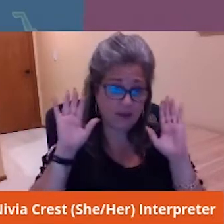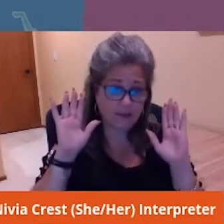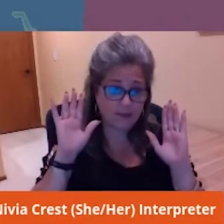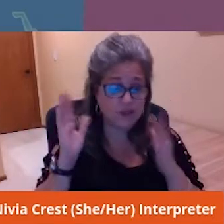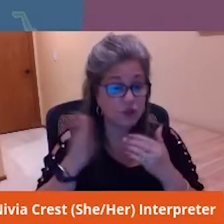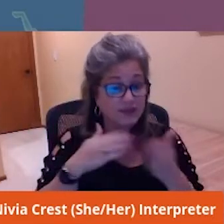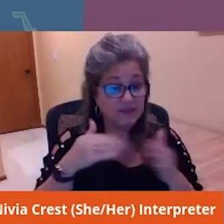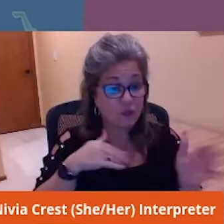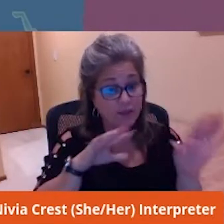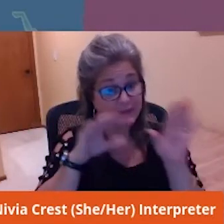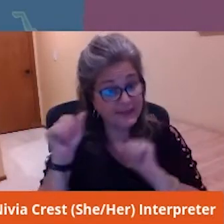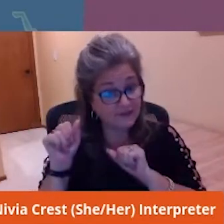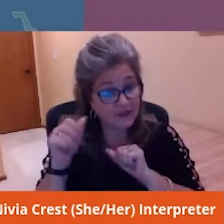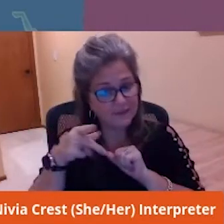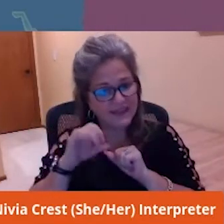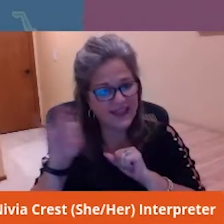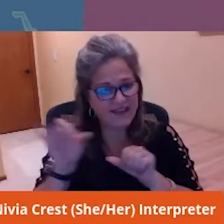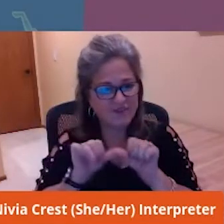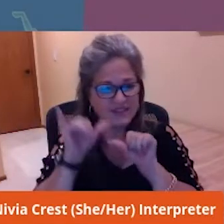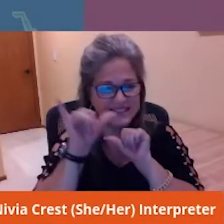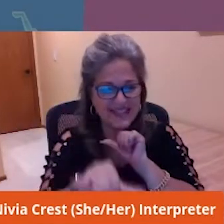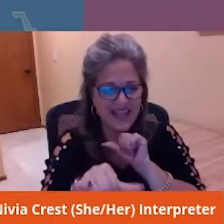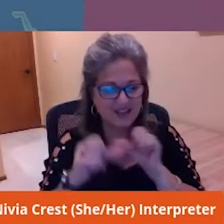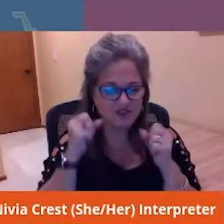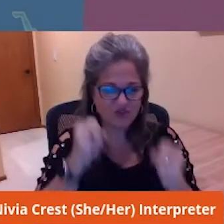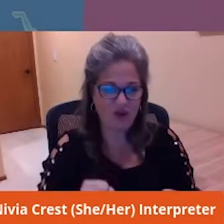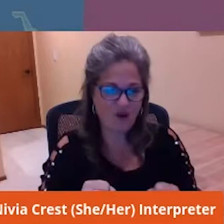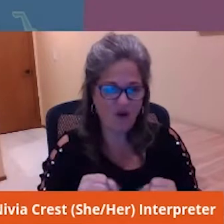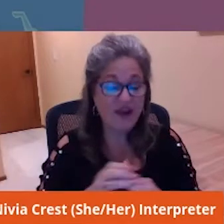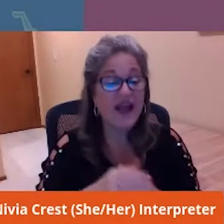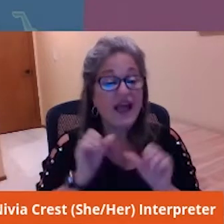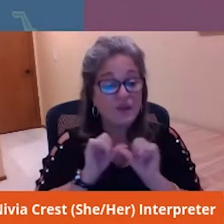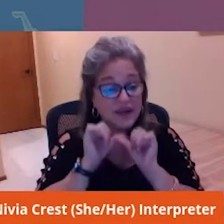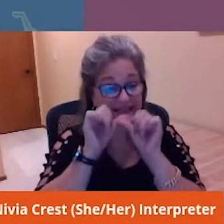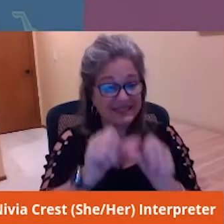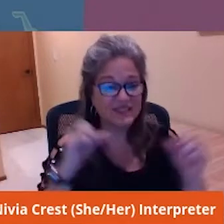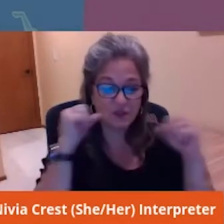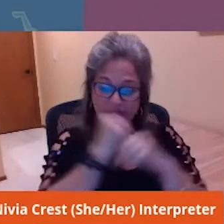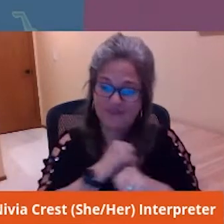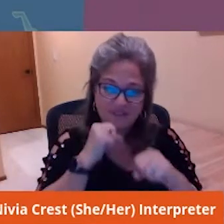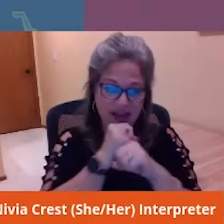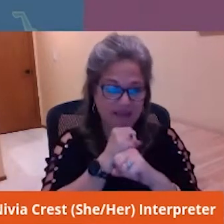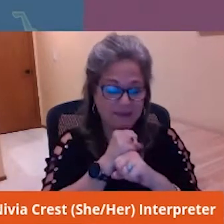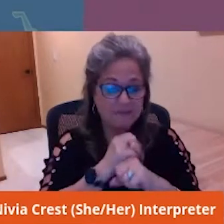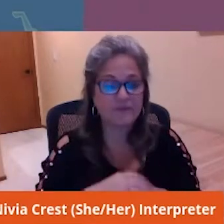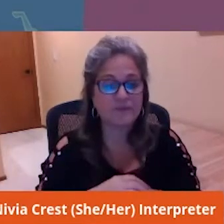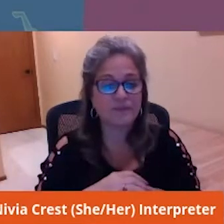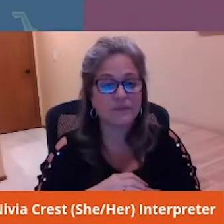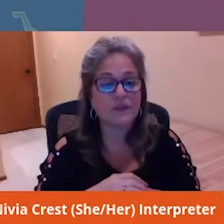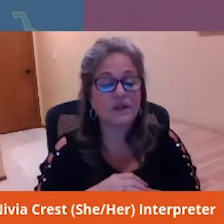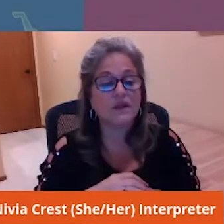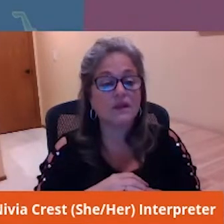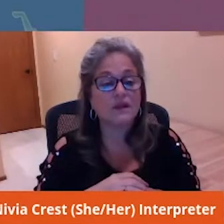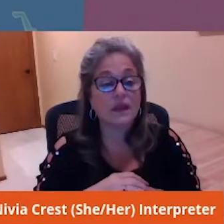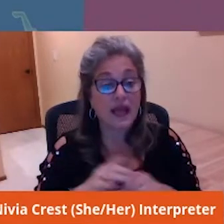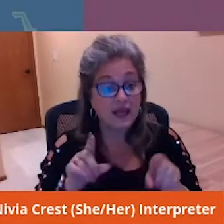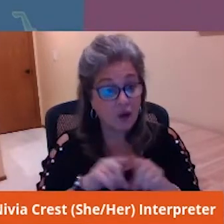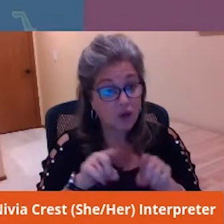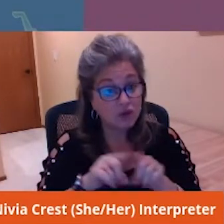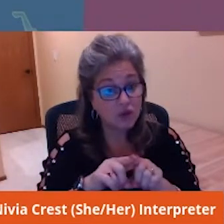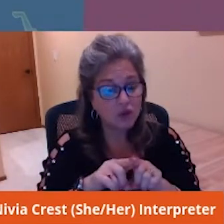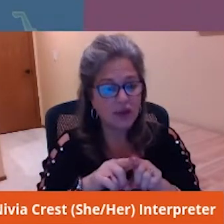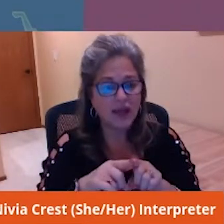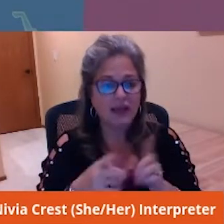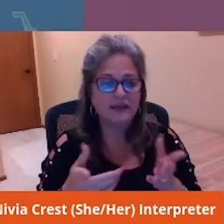gonna be going, PCAF is staying, and it's staying strong, and we'll continue the fight. And as is pointed out,